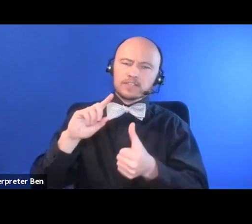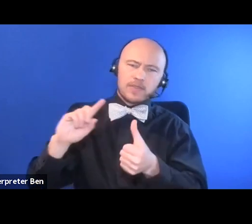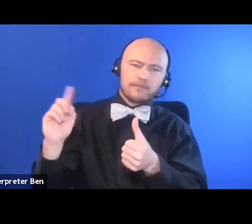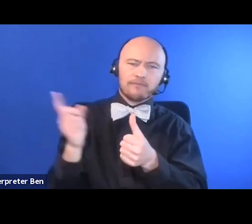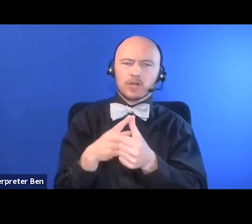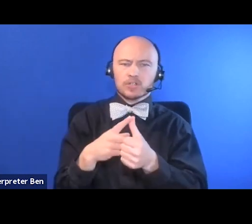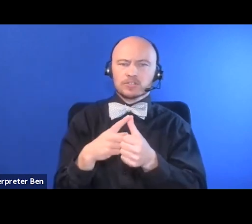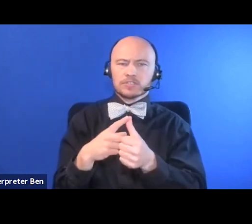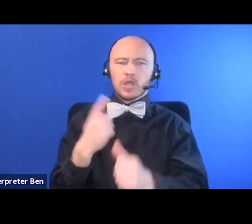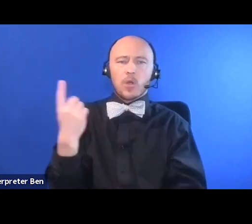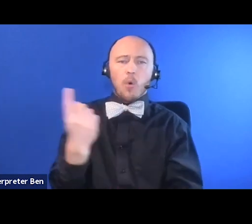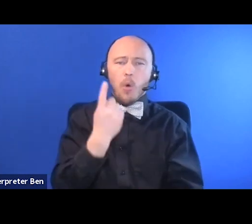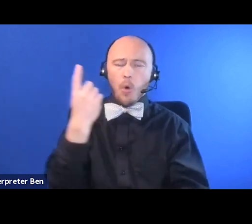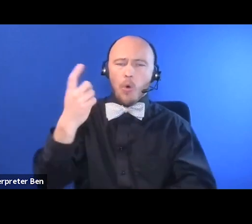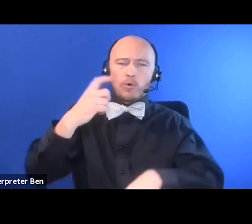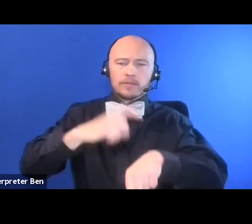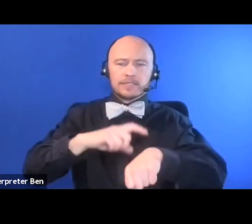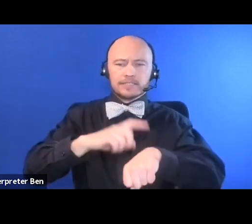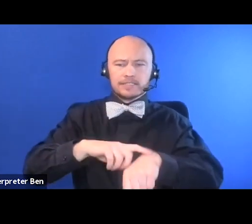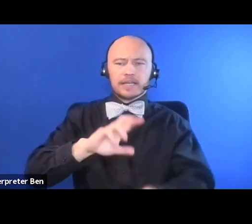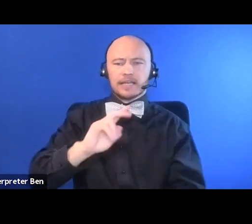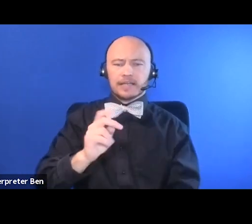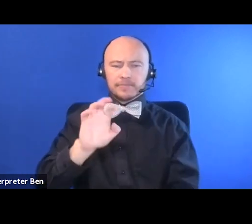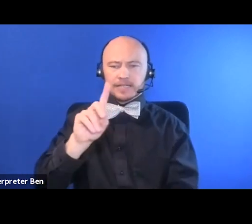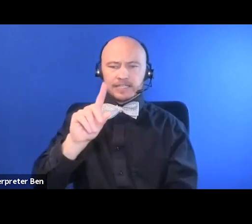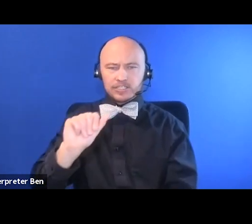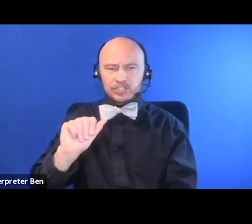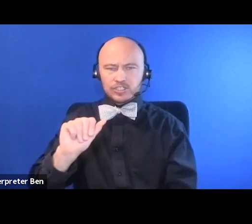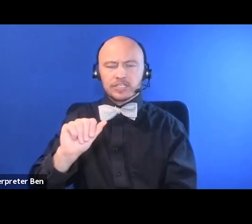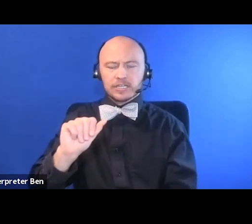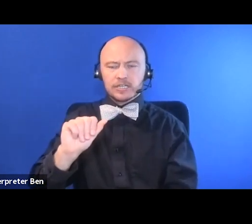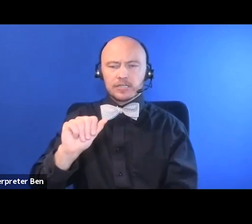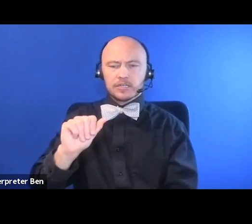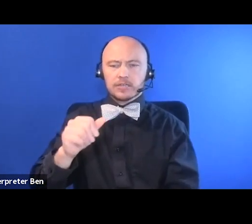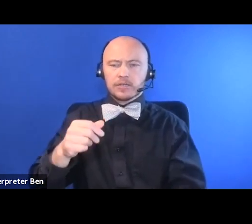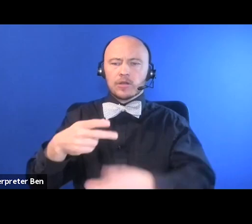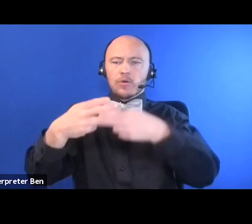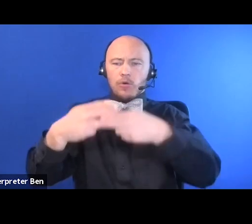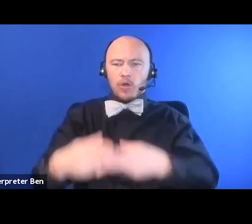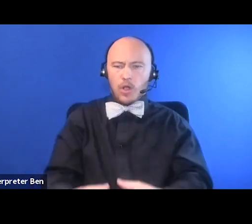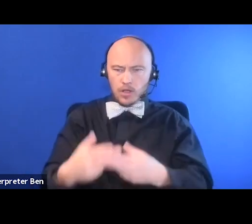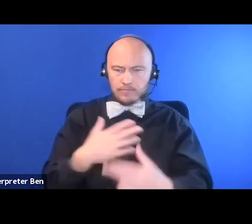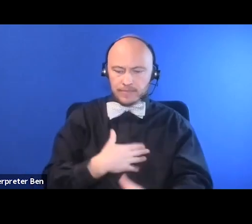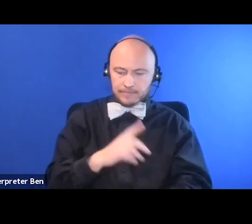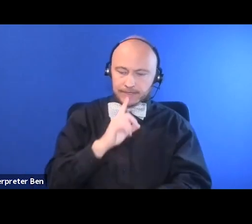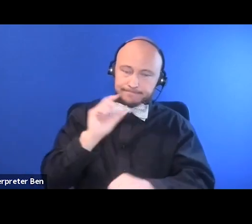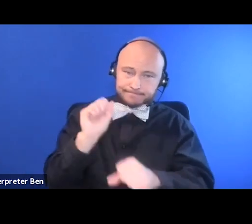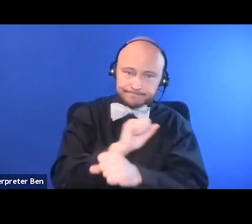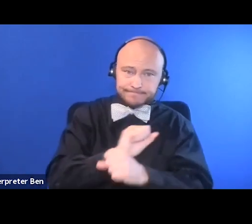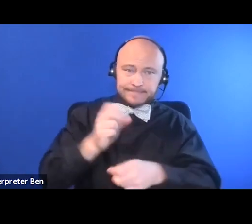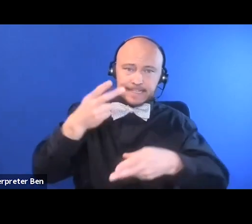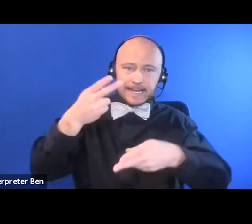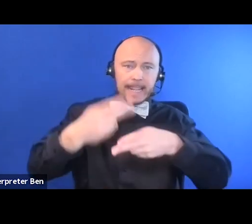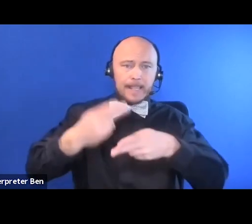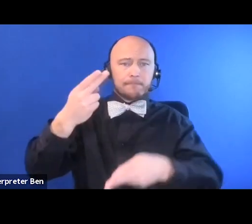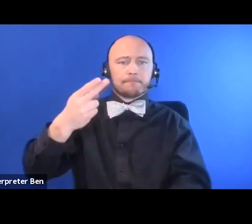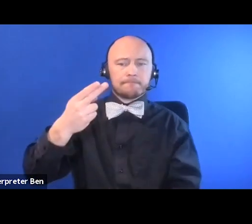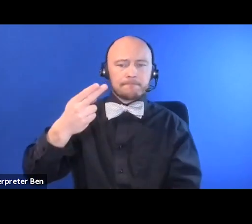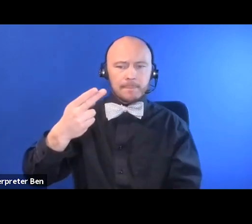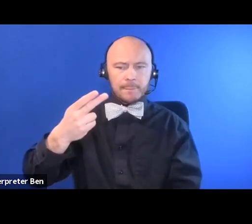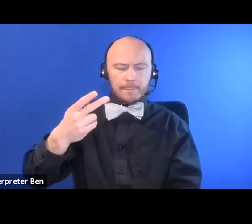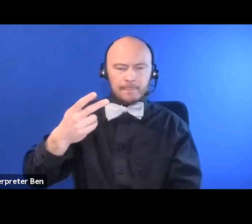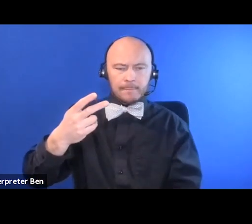and only time that Nishida-san would call me by my true name.